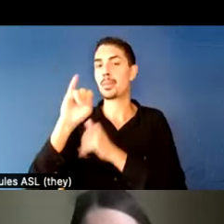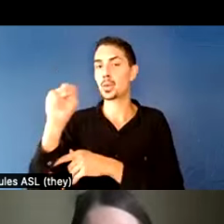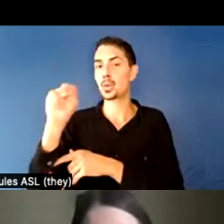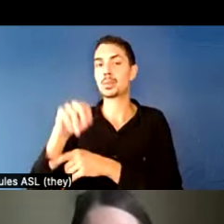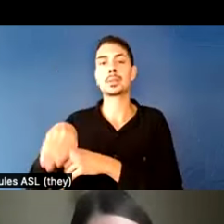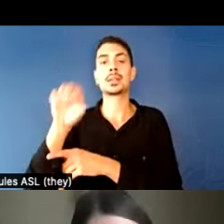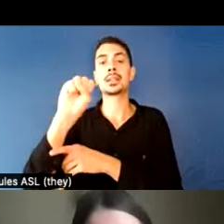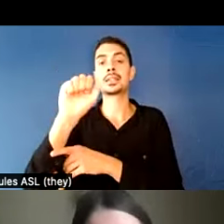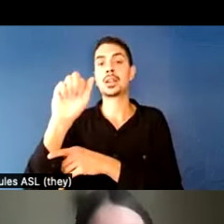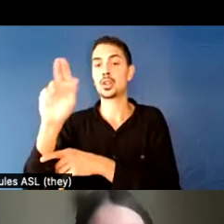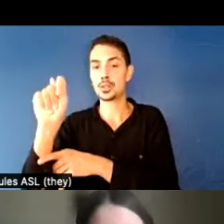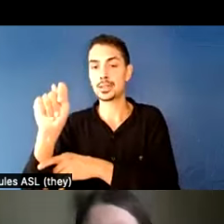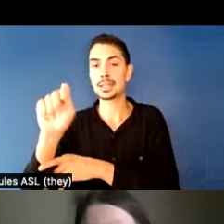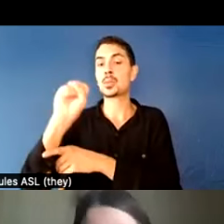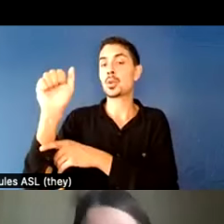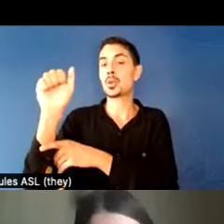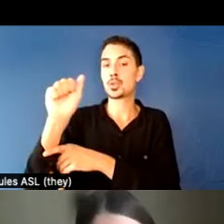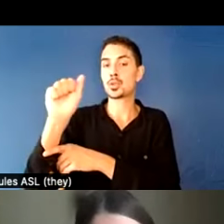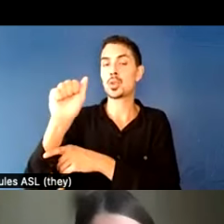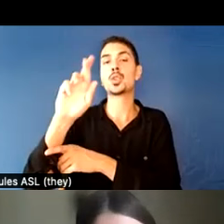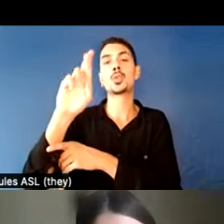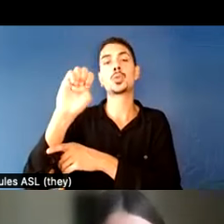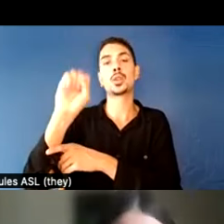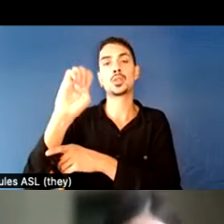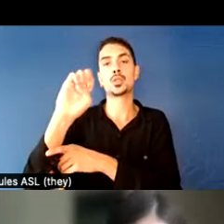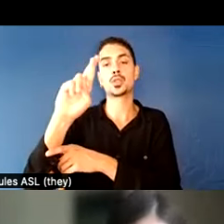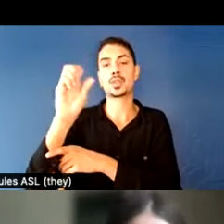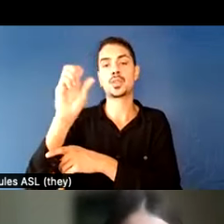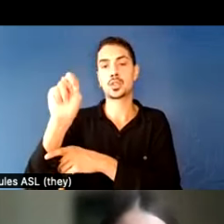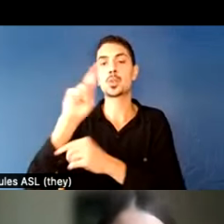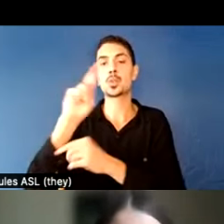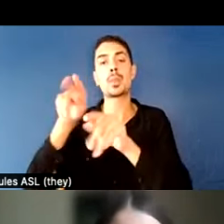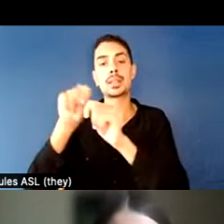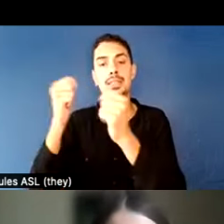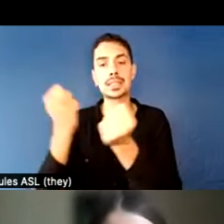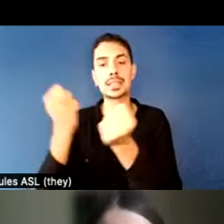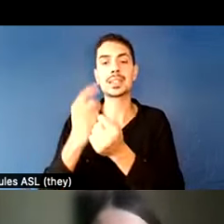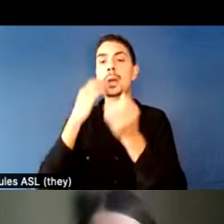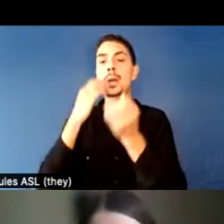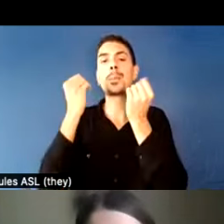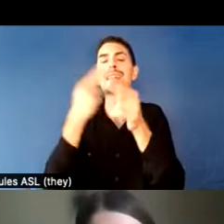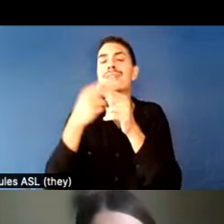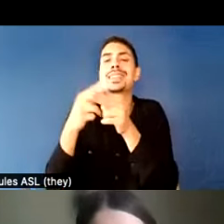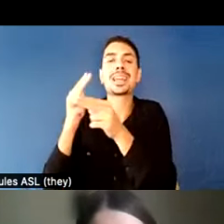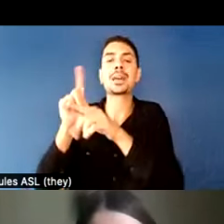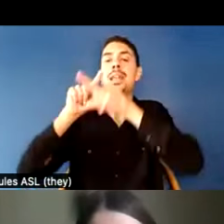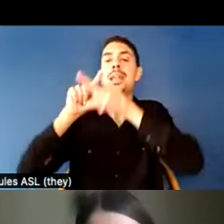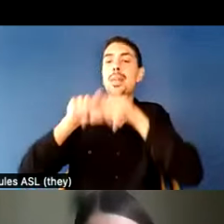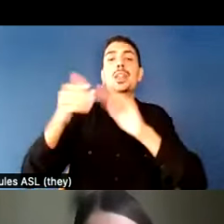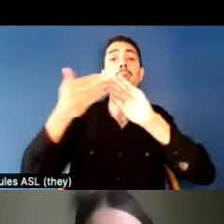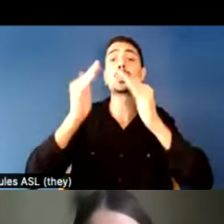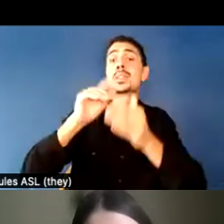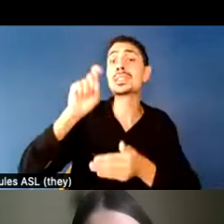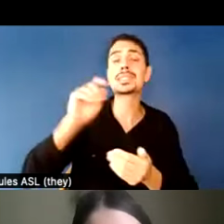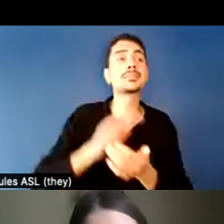assault reservation response team, and many other things that are out there based on, community needs. And sometimes that can be driven